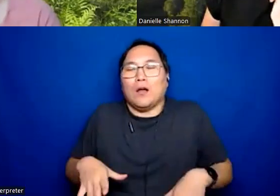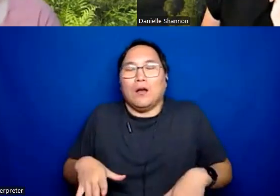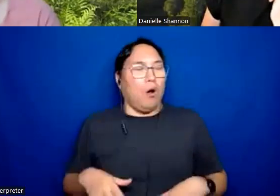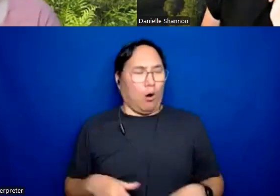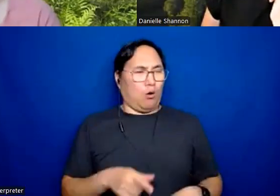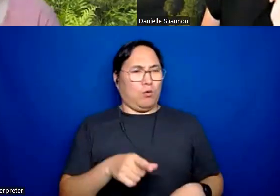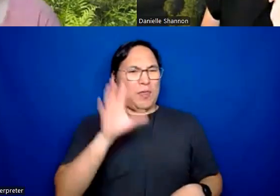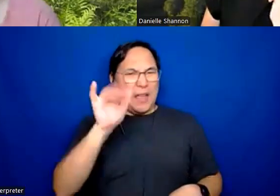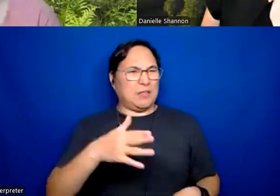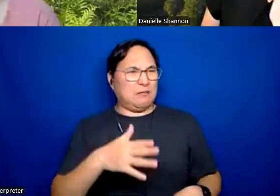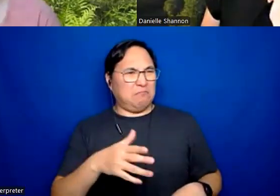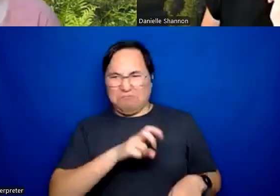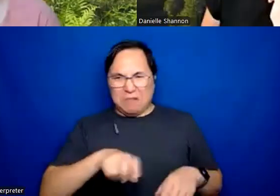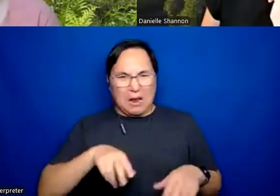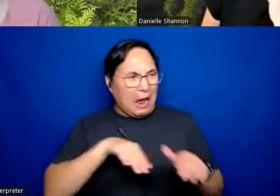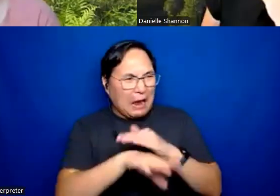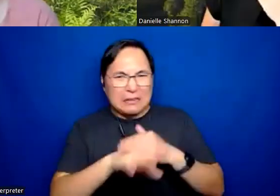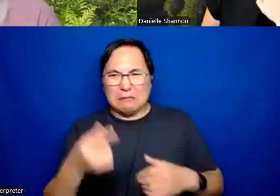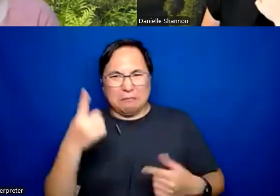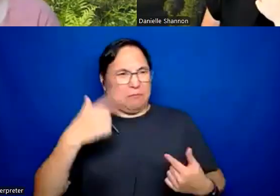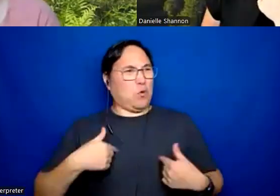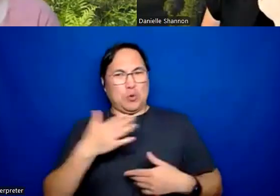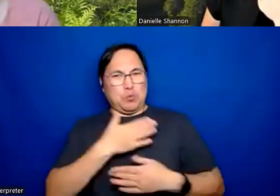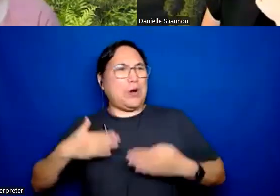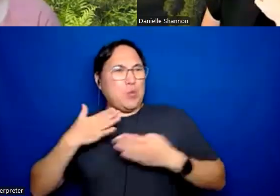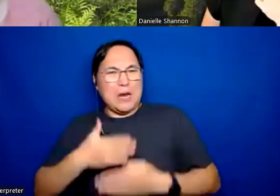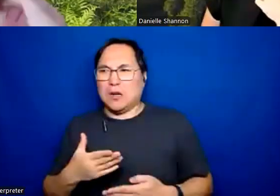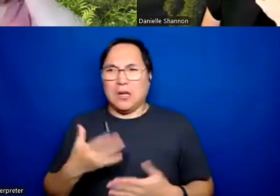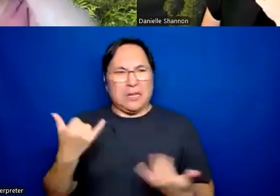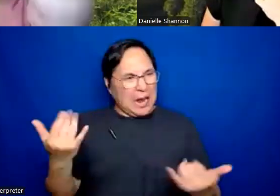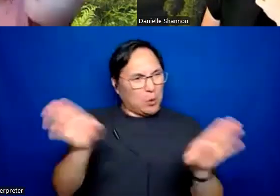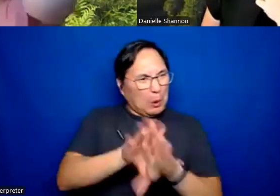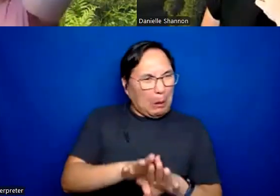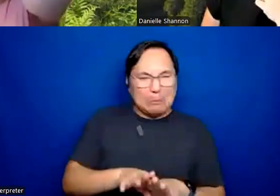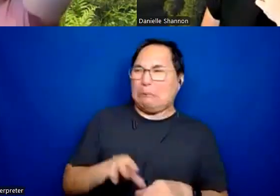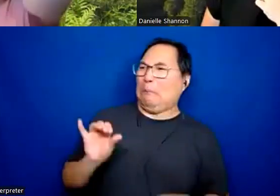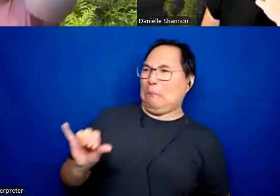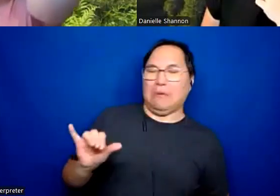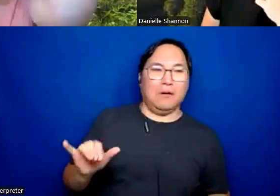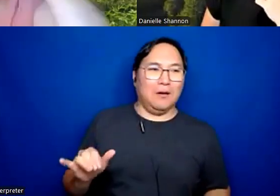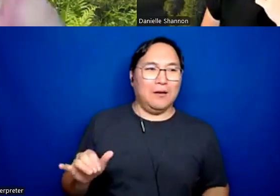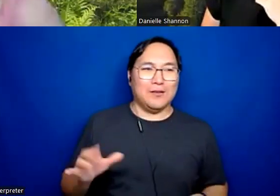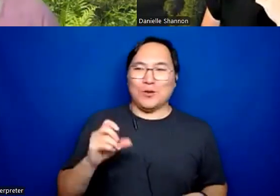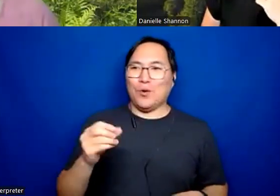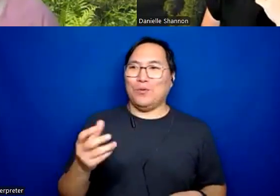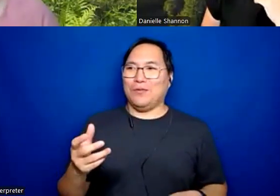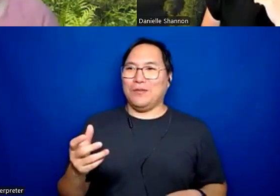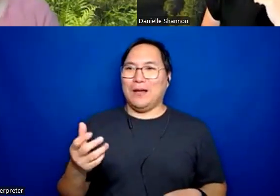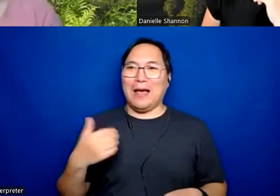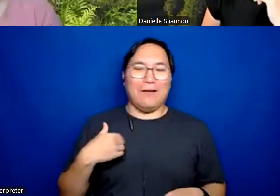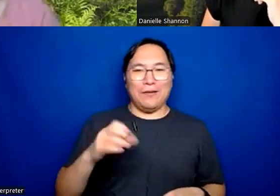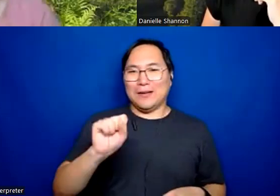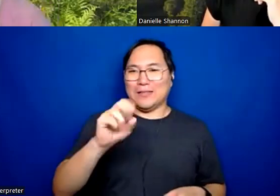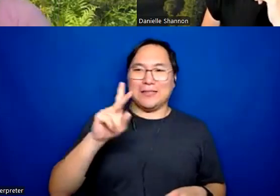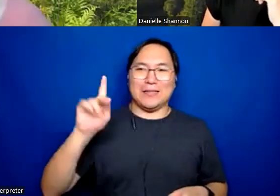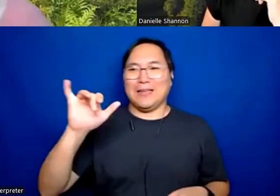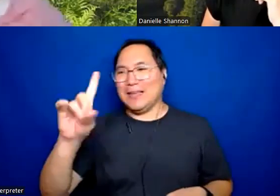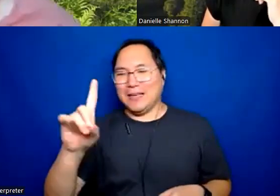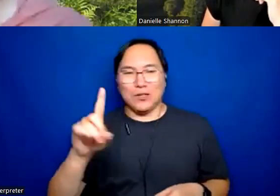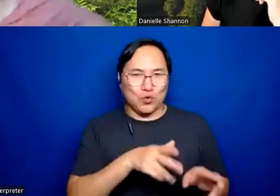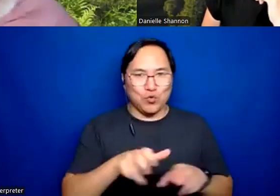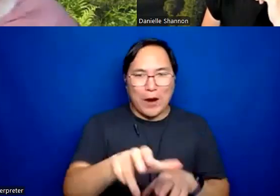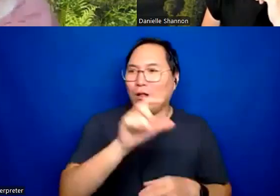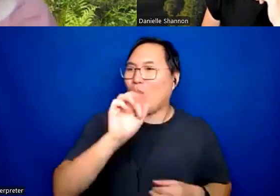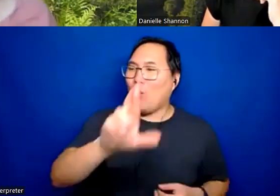So, it's very easy to put a recreational trail right on top of a haul road, right? Or a skid trail. But one thing